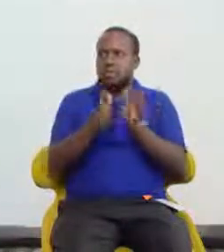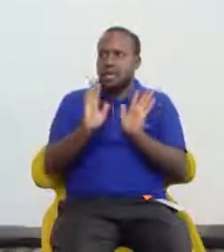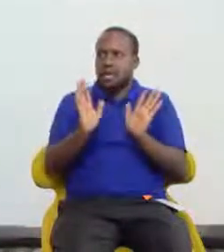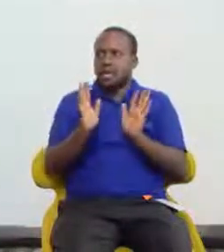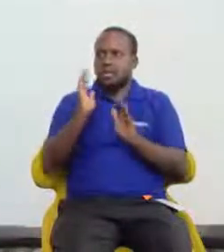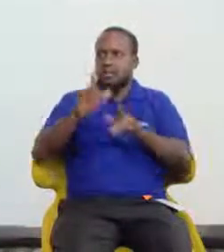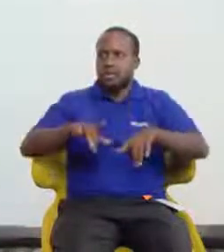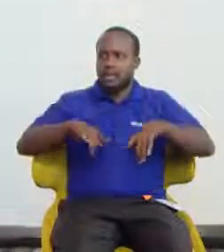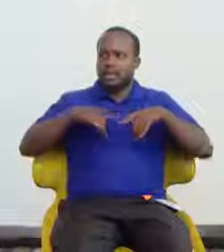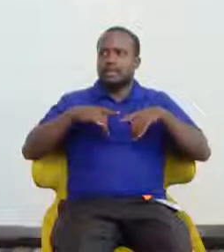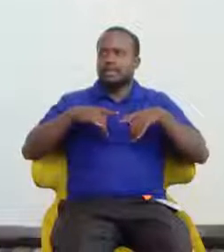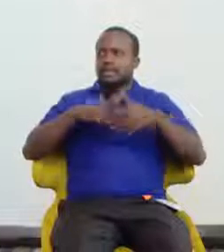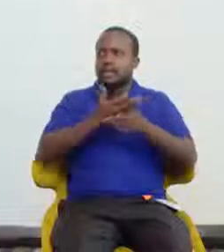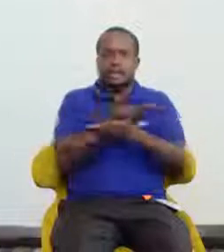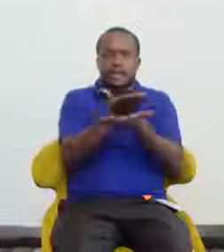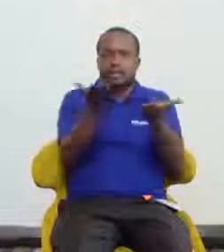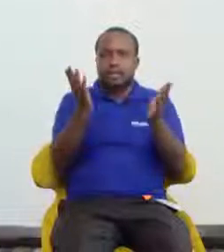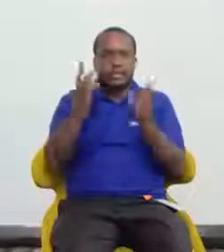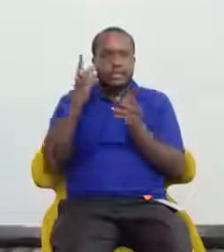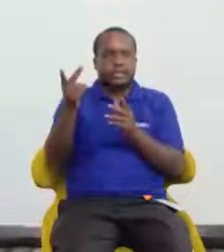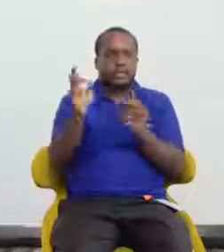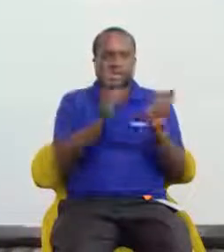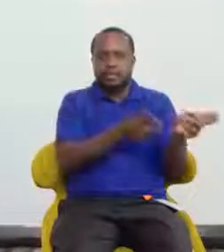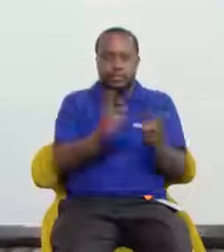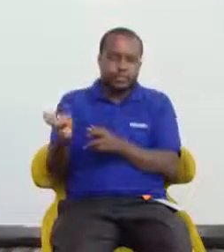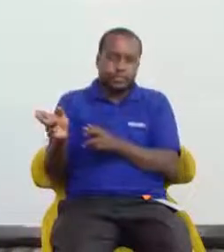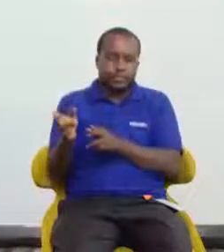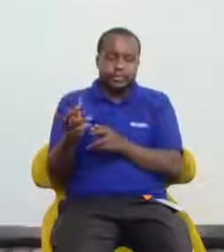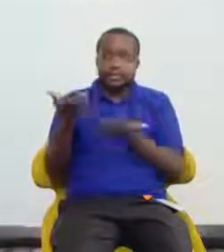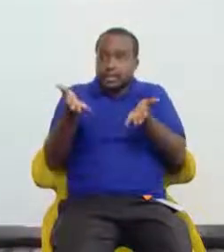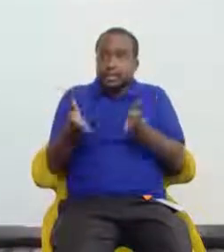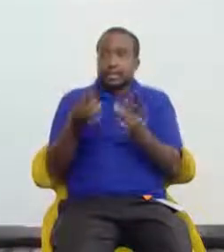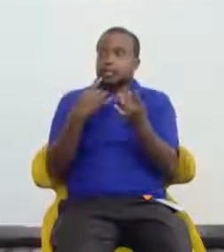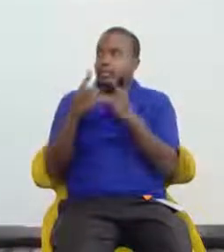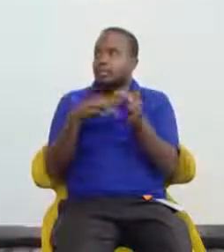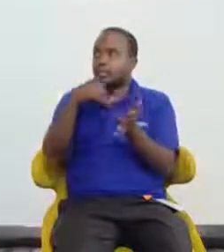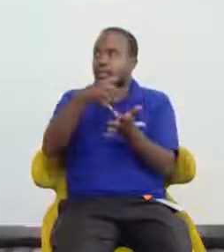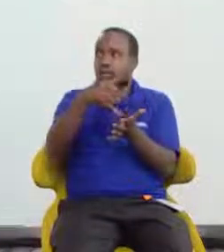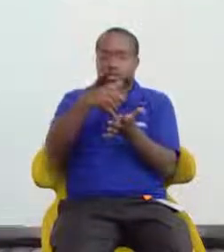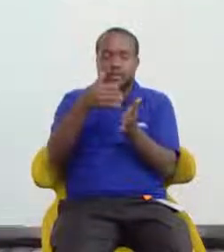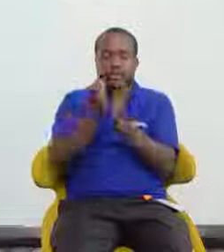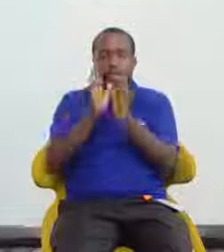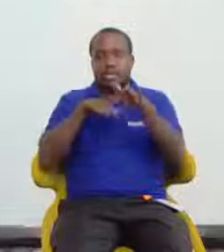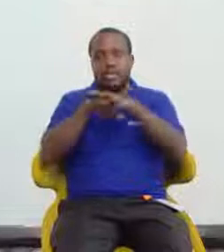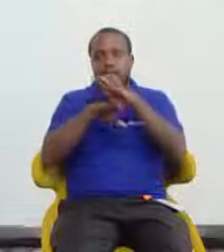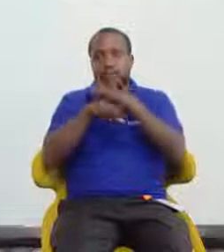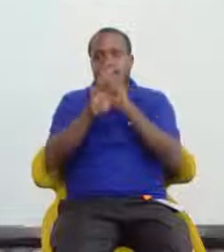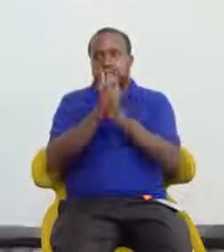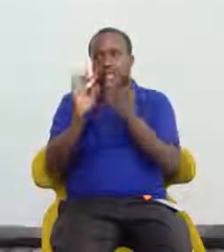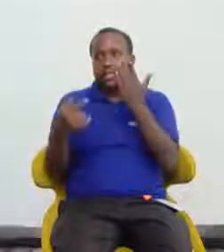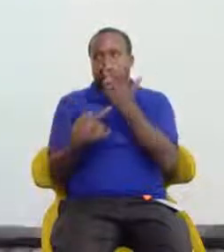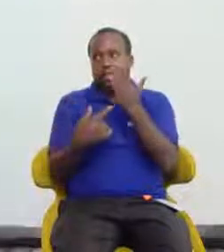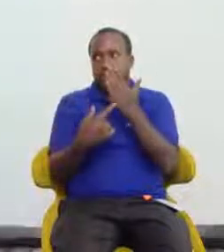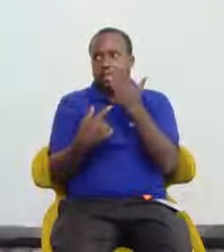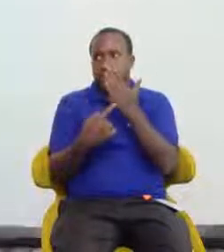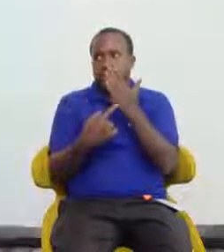a life where, everyone, just like where we are right now, we're talking about inclusiveness, we're talking about accessibility and technology.